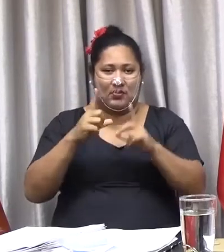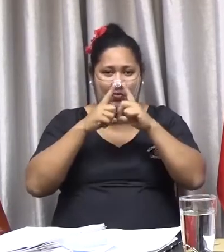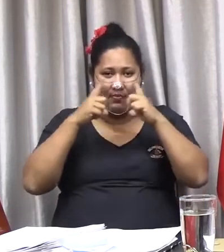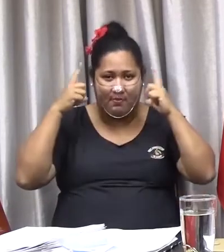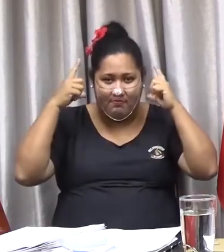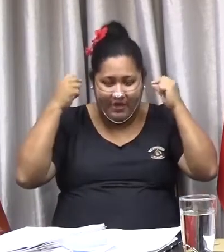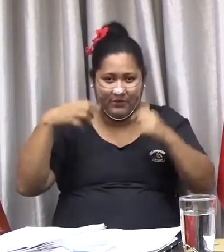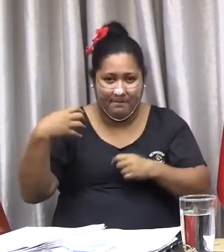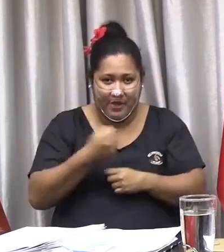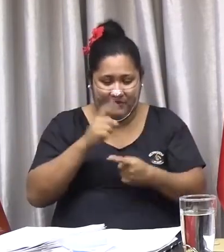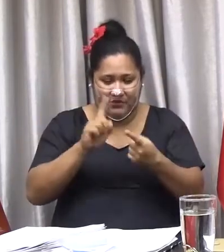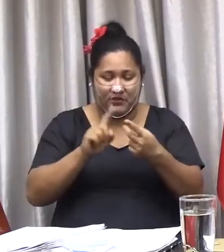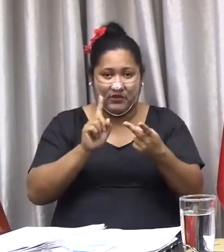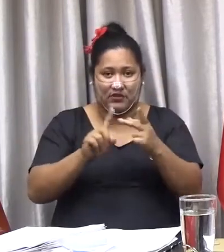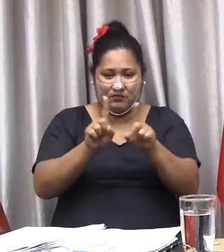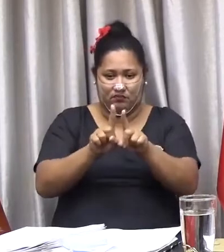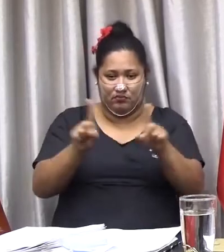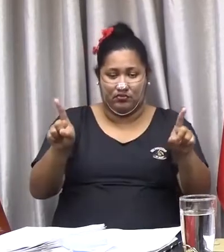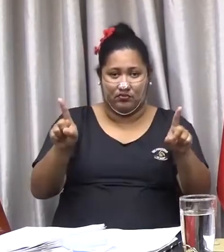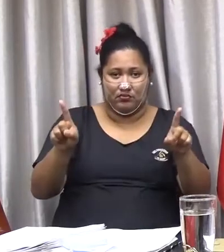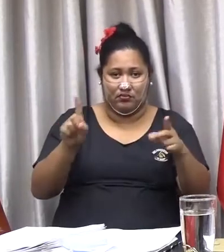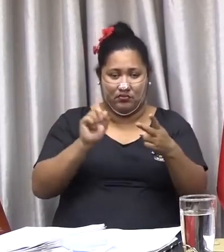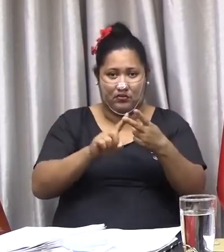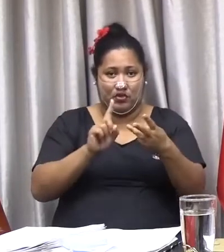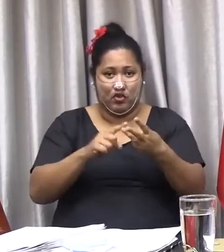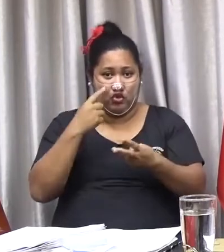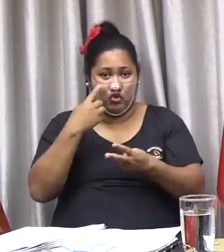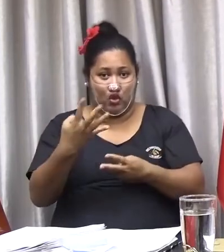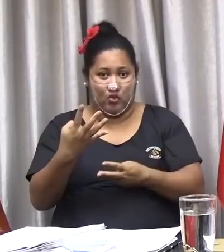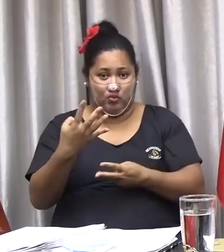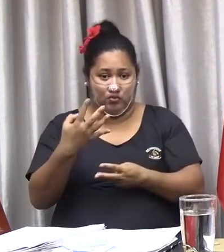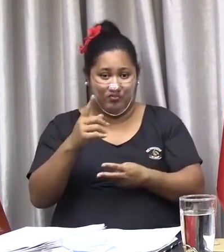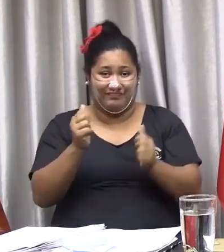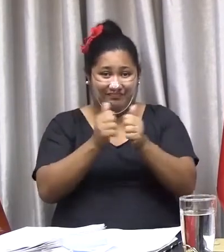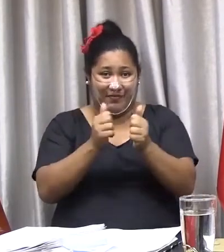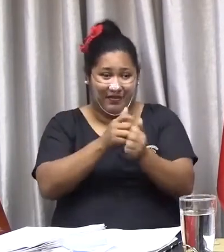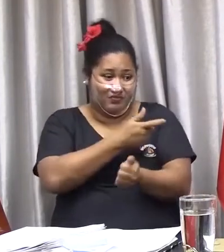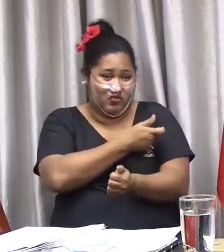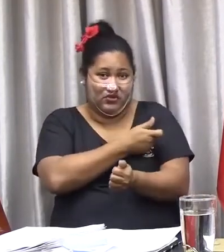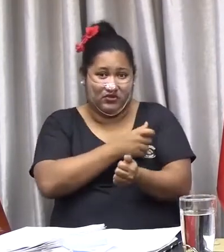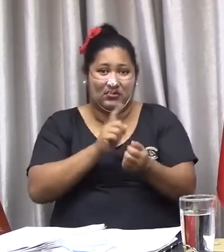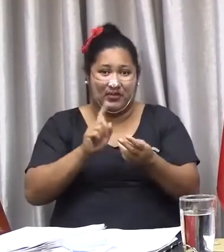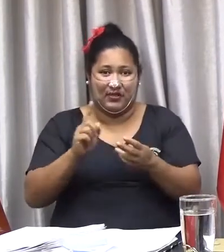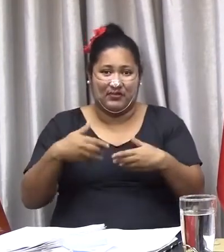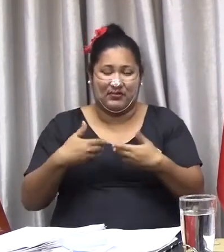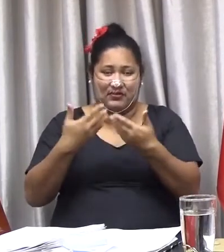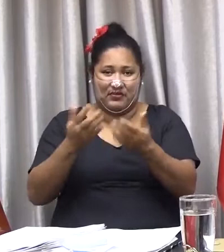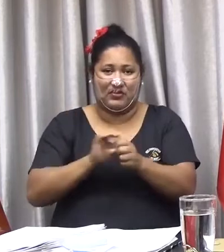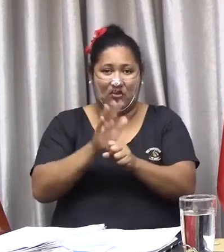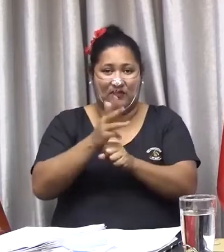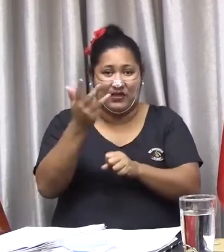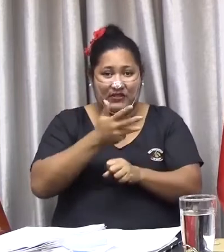masks, social distancing, showing of vaccination cards, undertaking